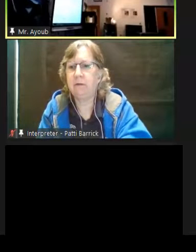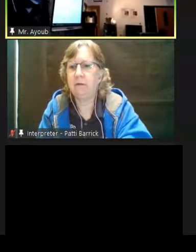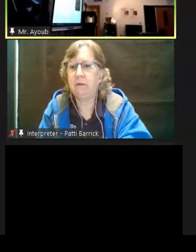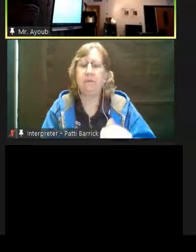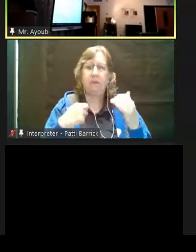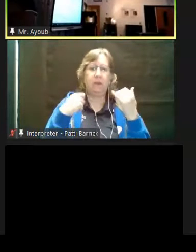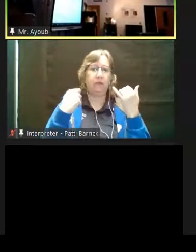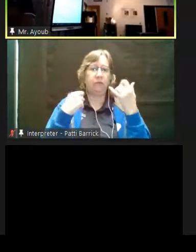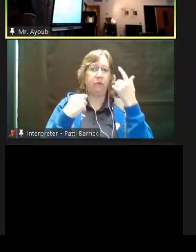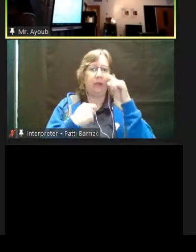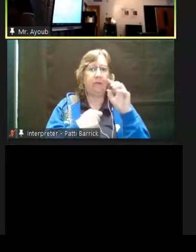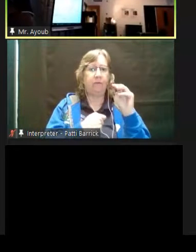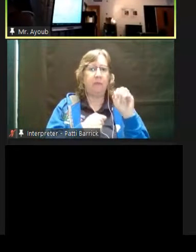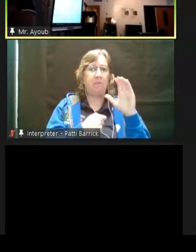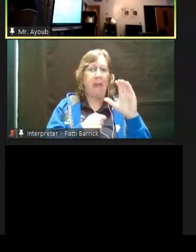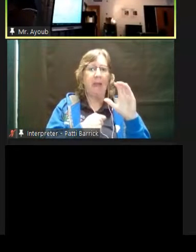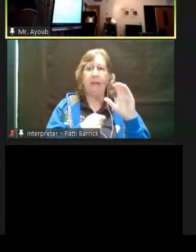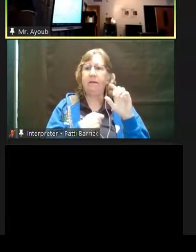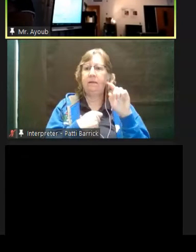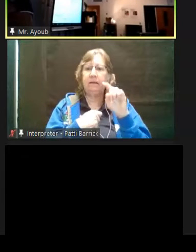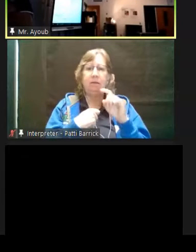share your screen. Go to a save option for me,